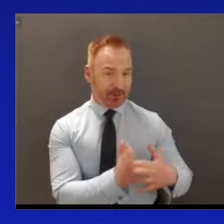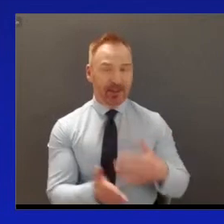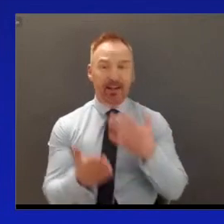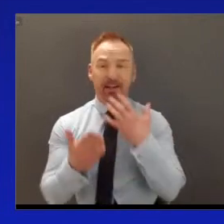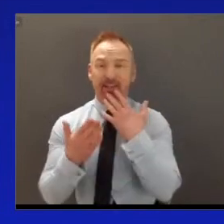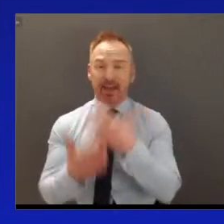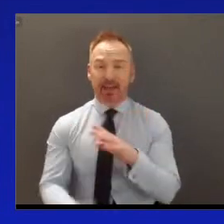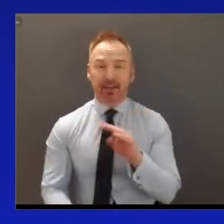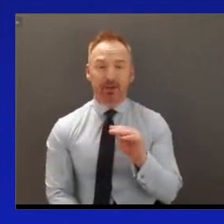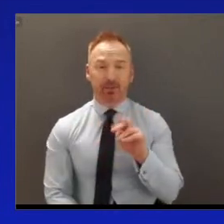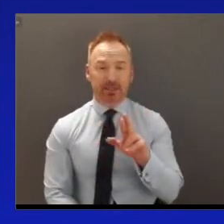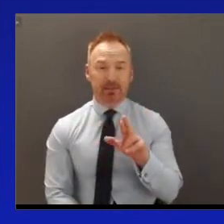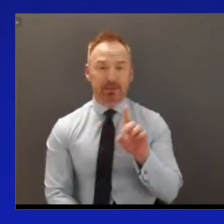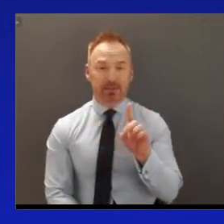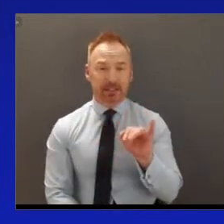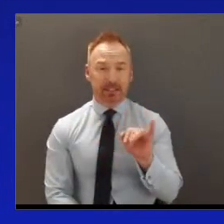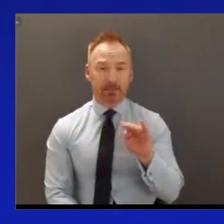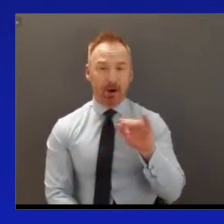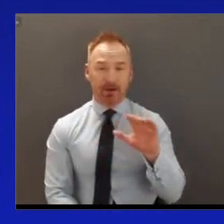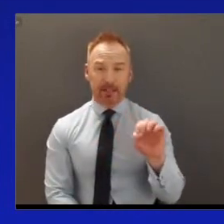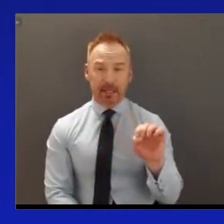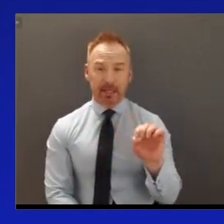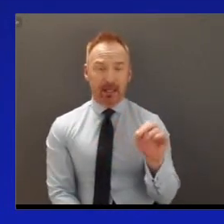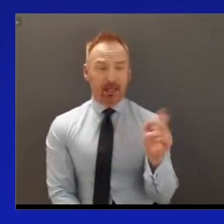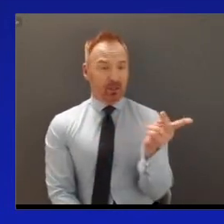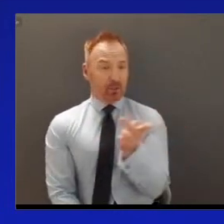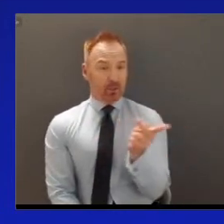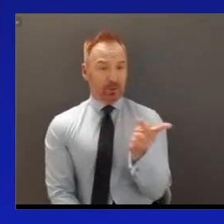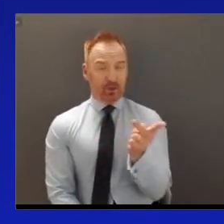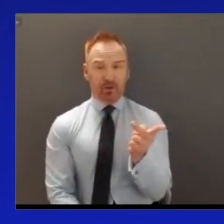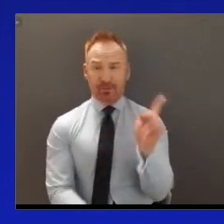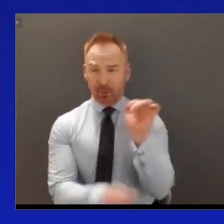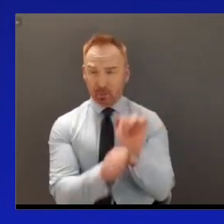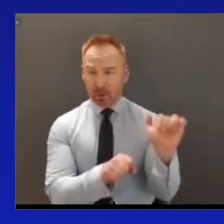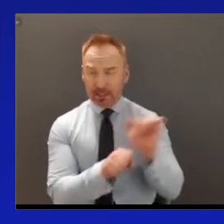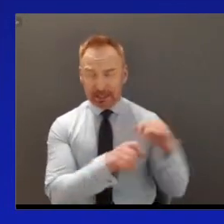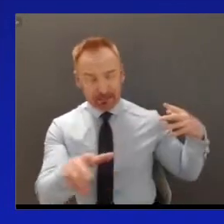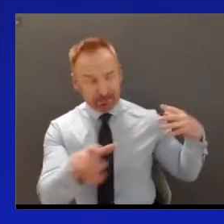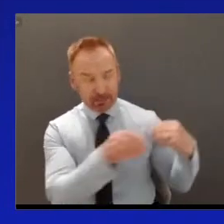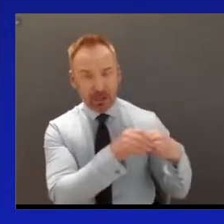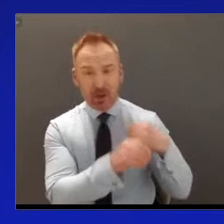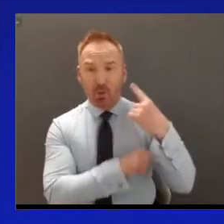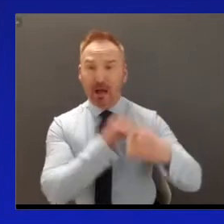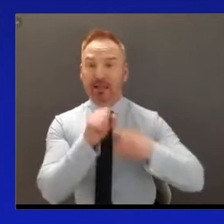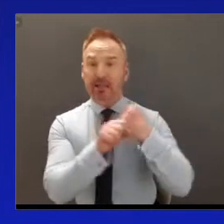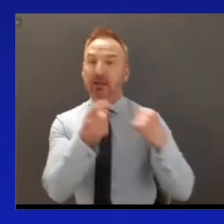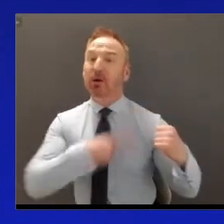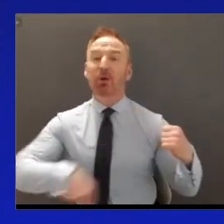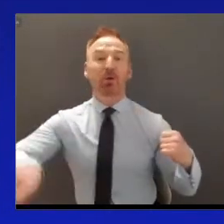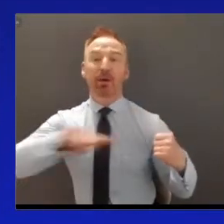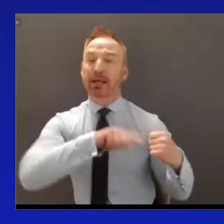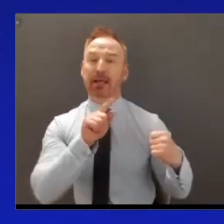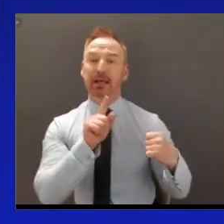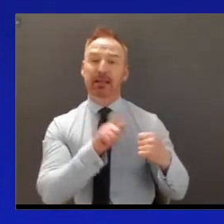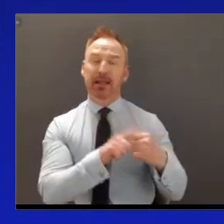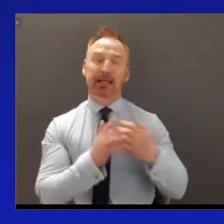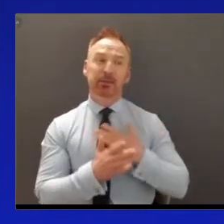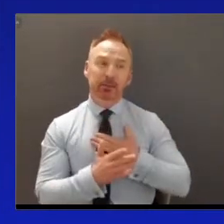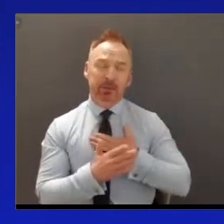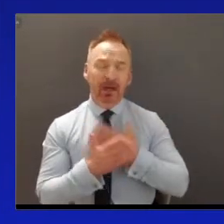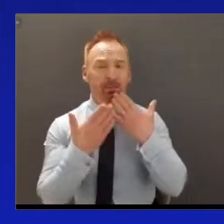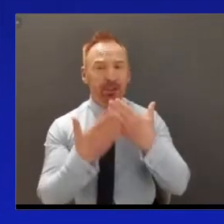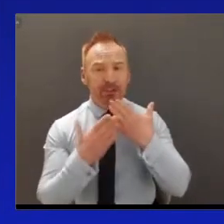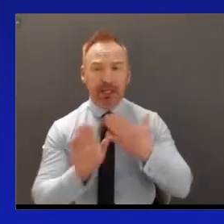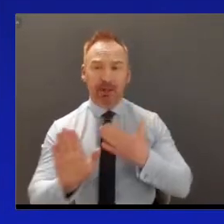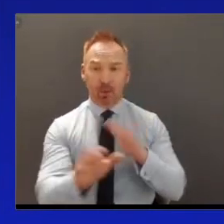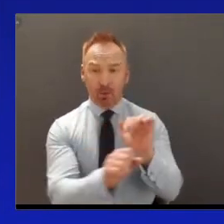dedicated work. You've been at it for a whole year now, and we certainly appreciate everything that you've done. It's a